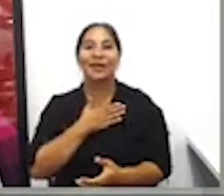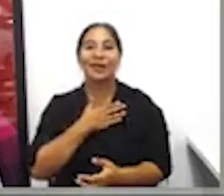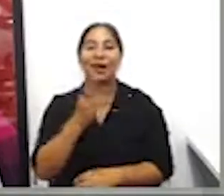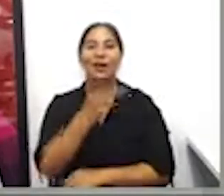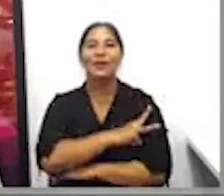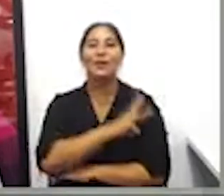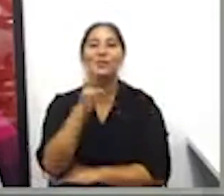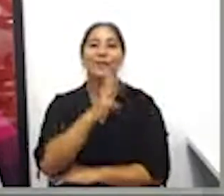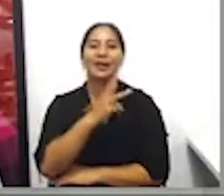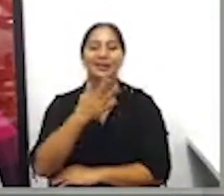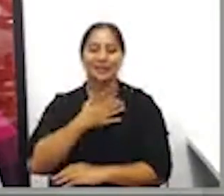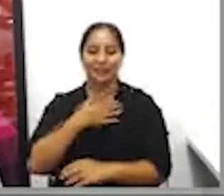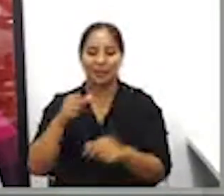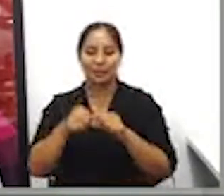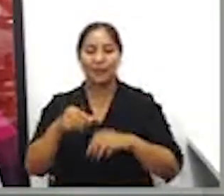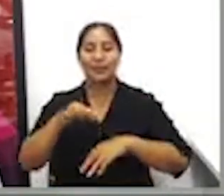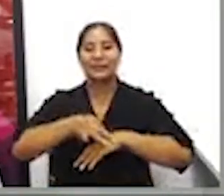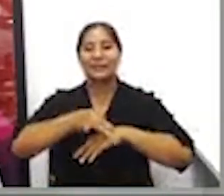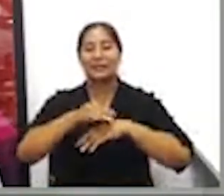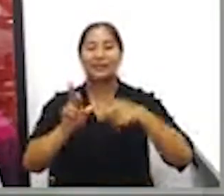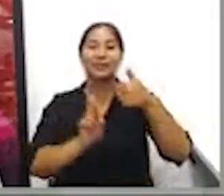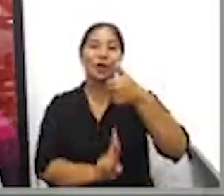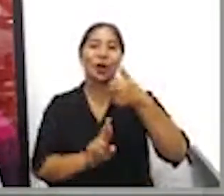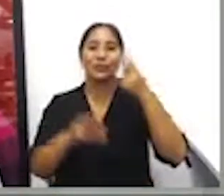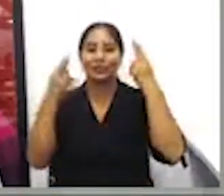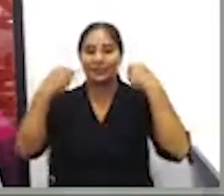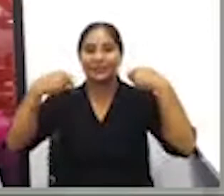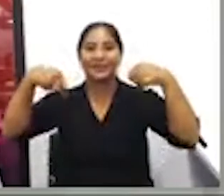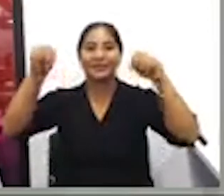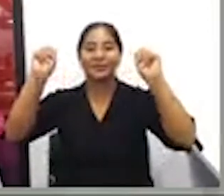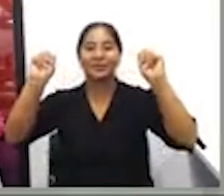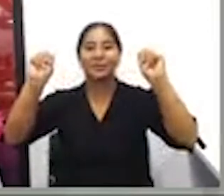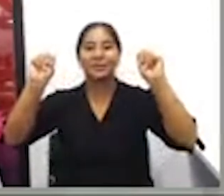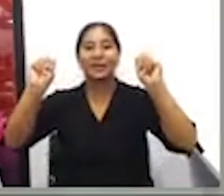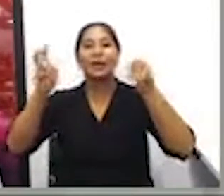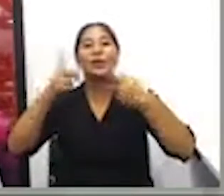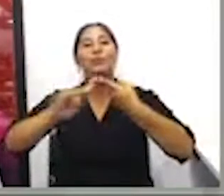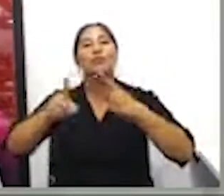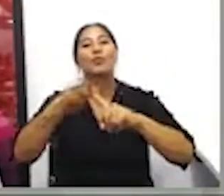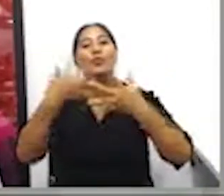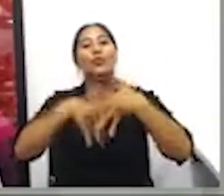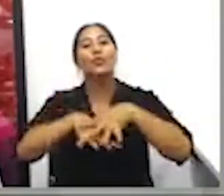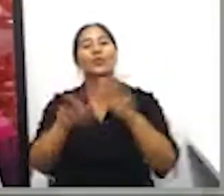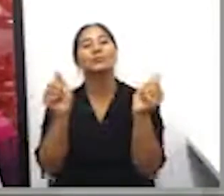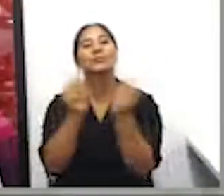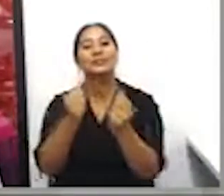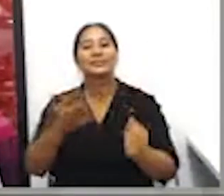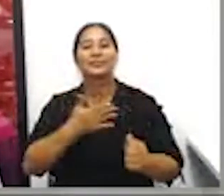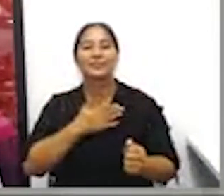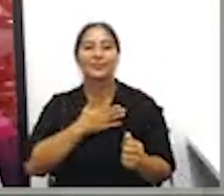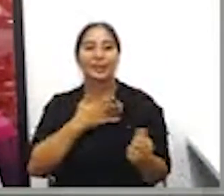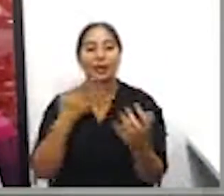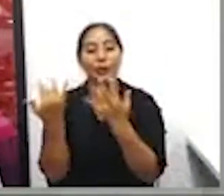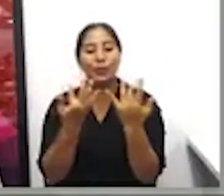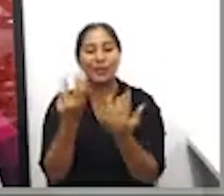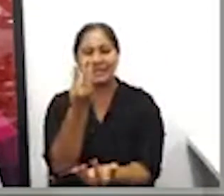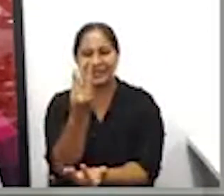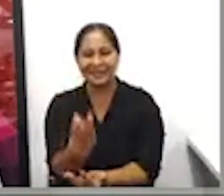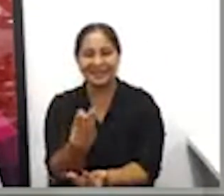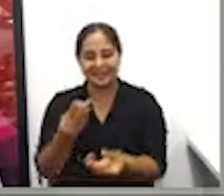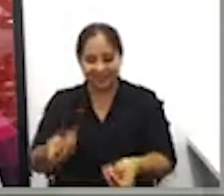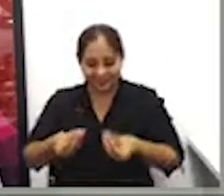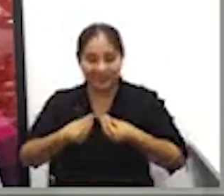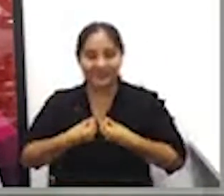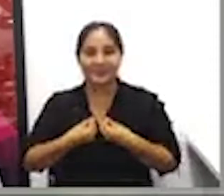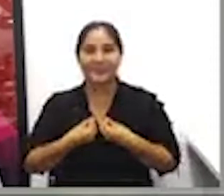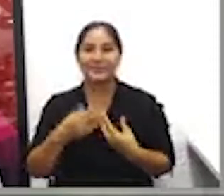at 9 o'clock every morning with the secretary when he's there. When he's not there, I run the morning meeting. But he was there at this meeting, and we walked